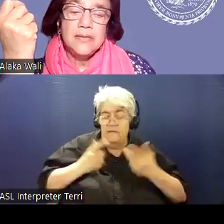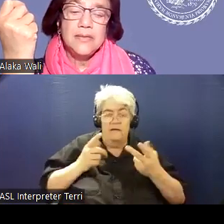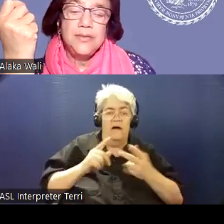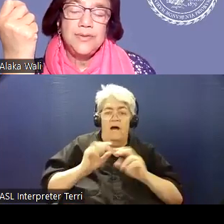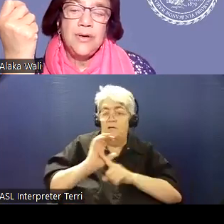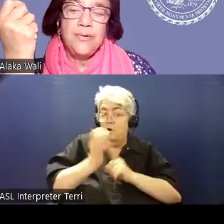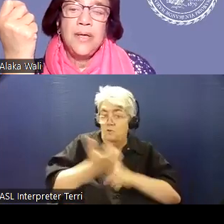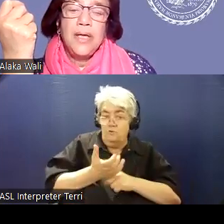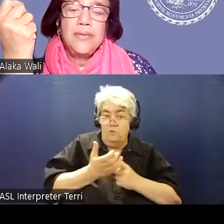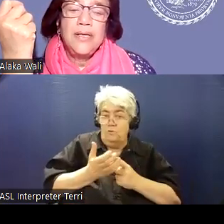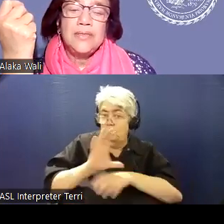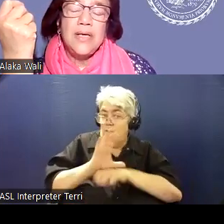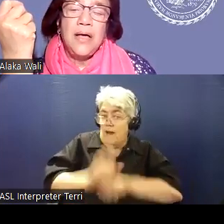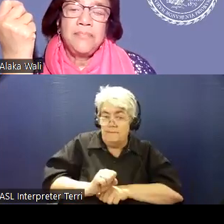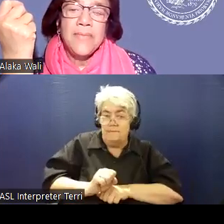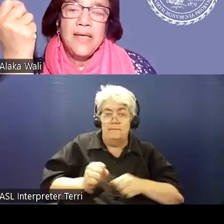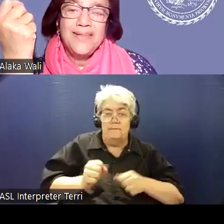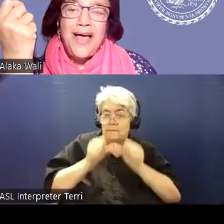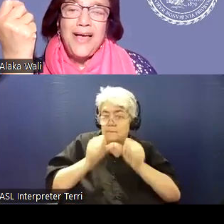can continue. So it's